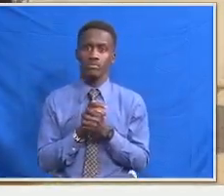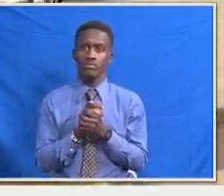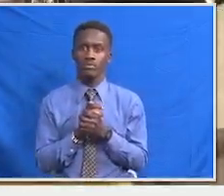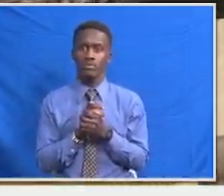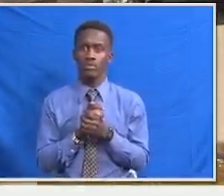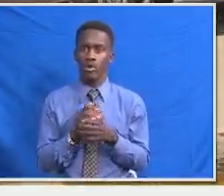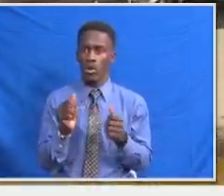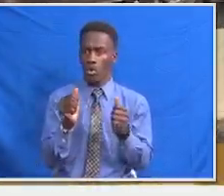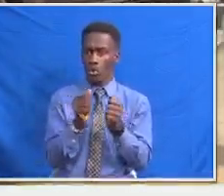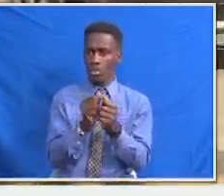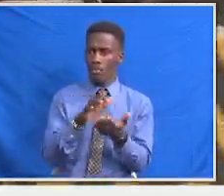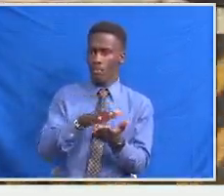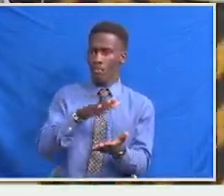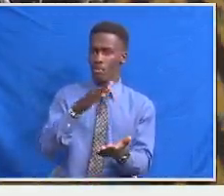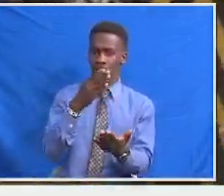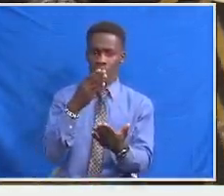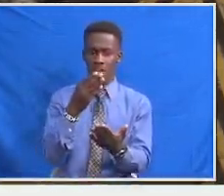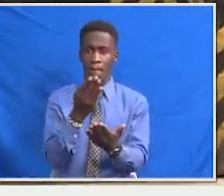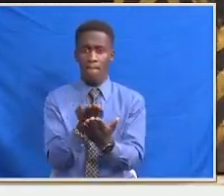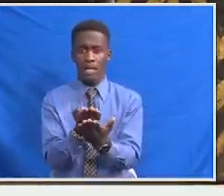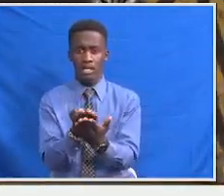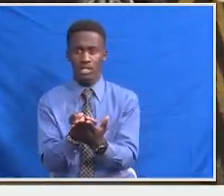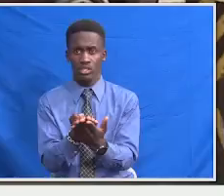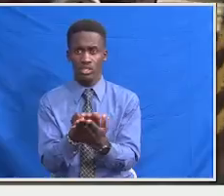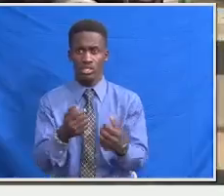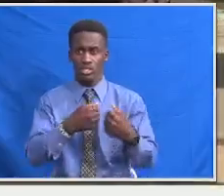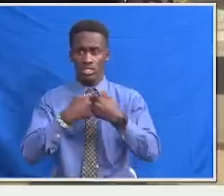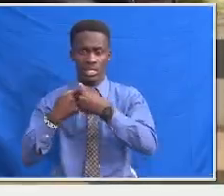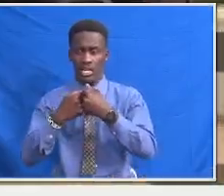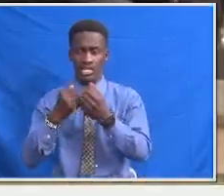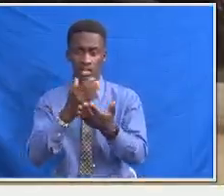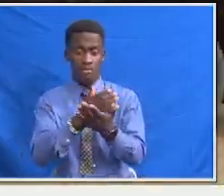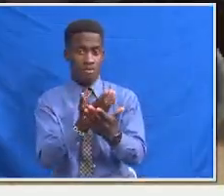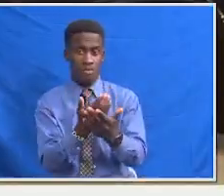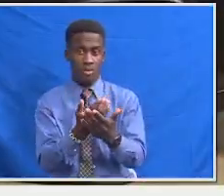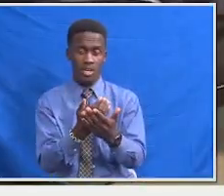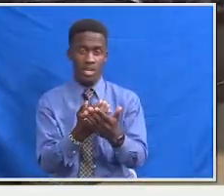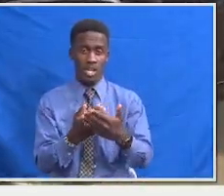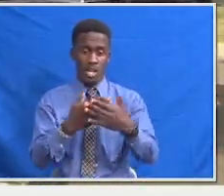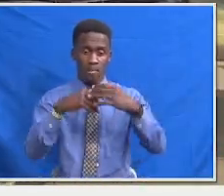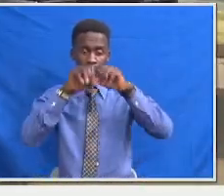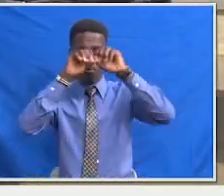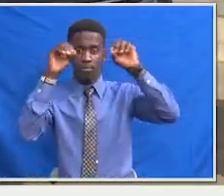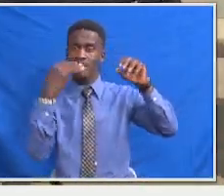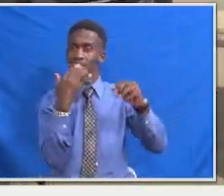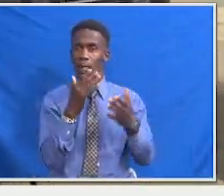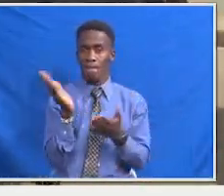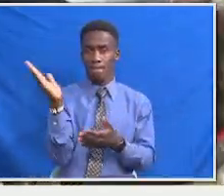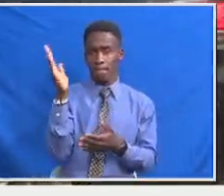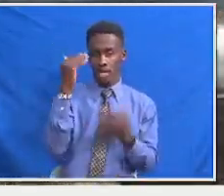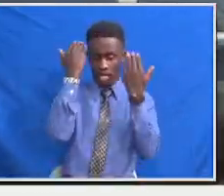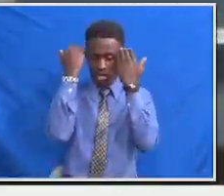With more than 20 petitions challenging his impeachment before the courts, Deputy President Rigathi Gachagua is back in court